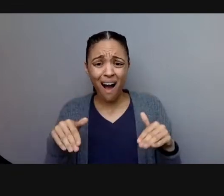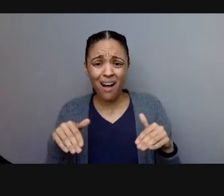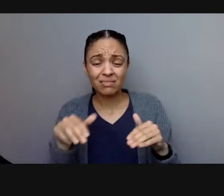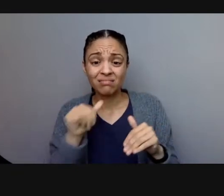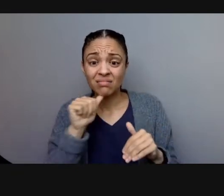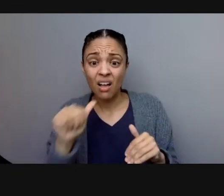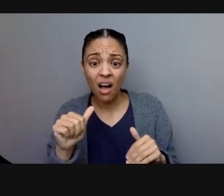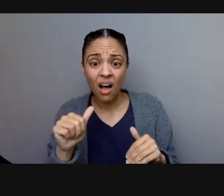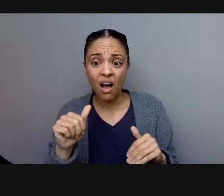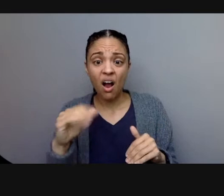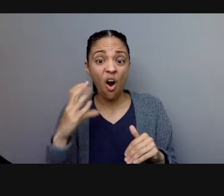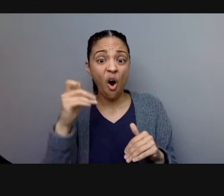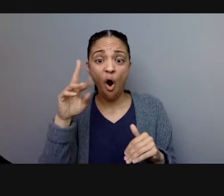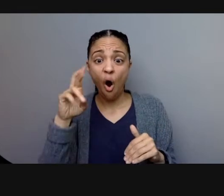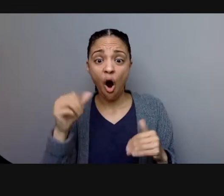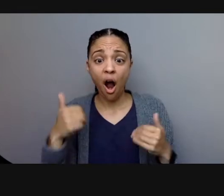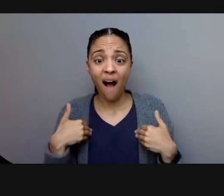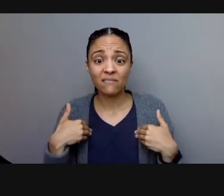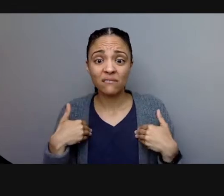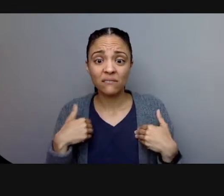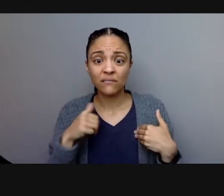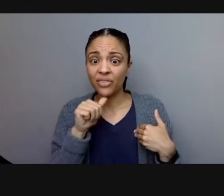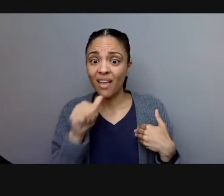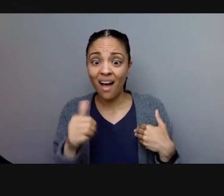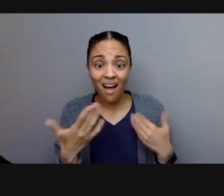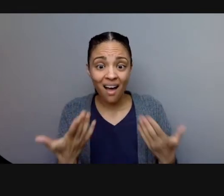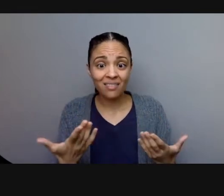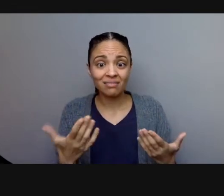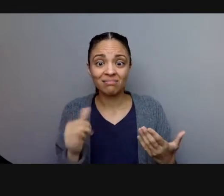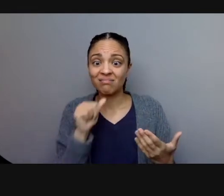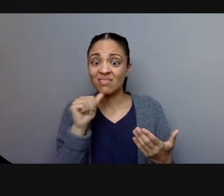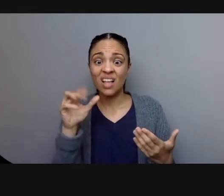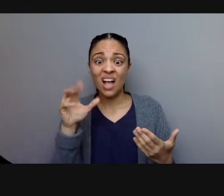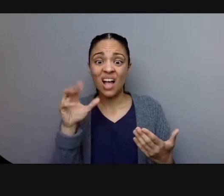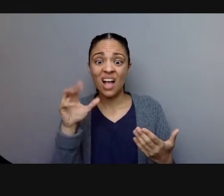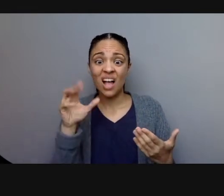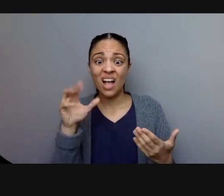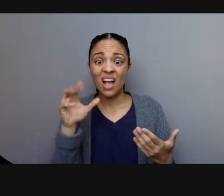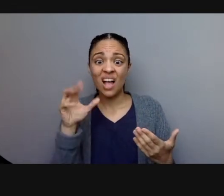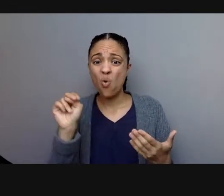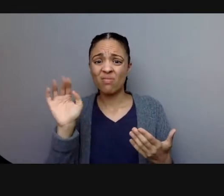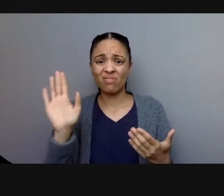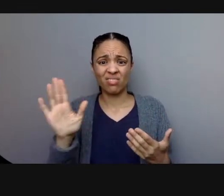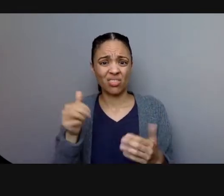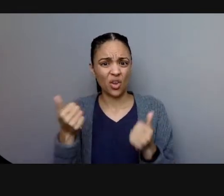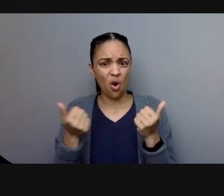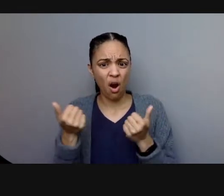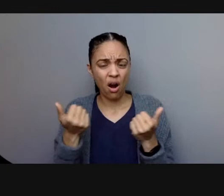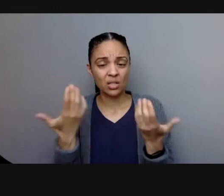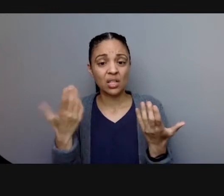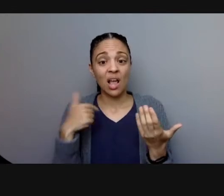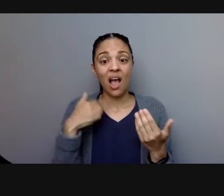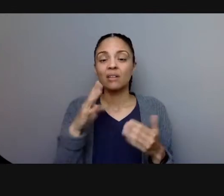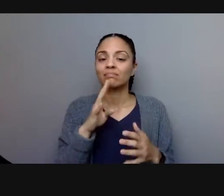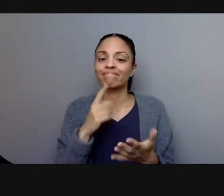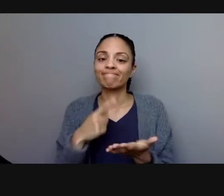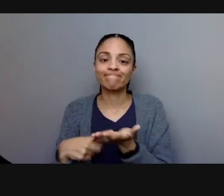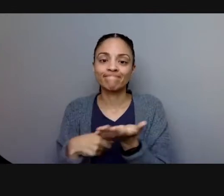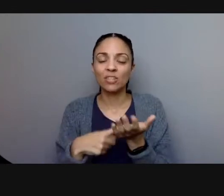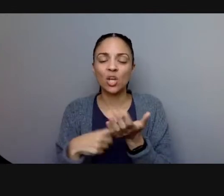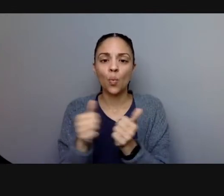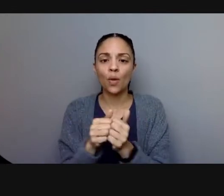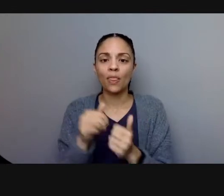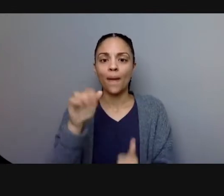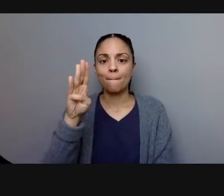Don, I would talk to Sam, Boogaloo Sam, as he's known, the older brother of Pop and Pete. When I talk to these